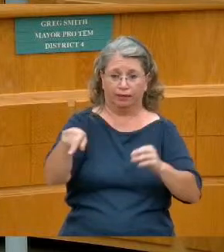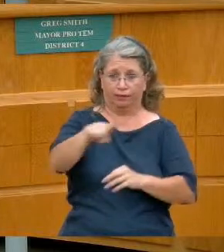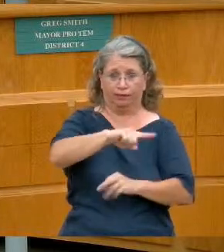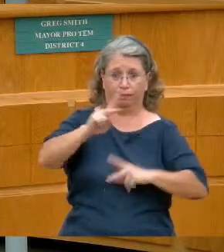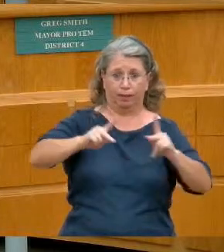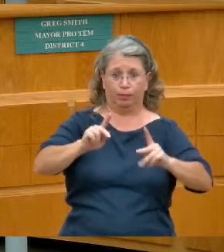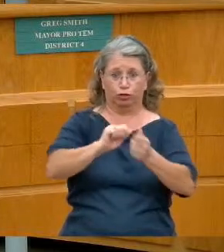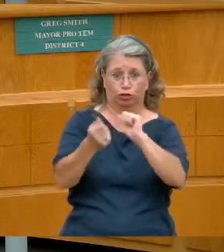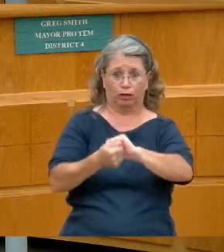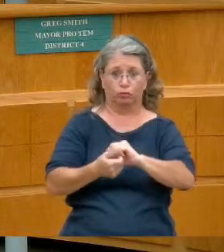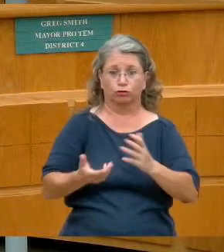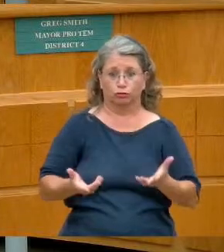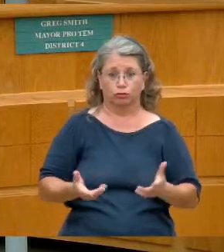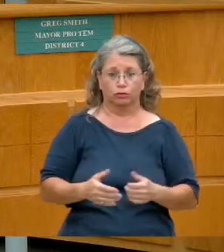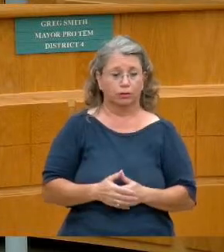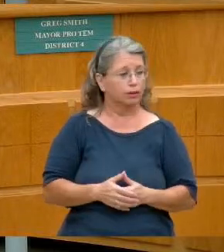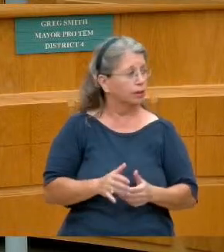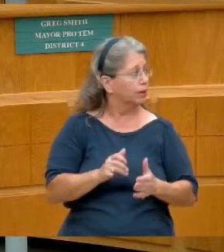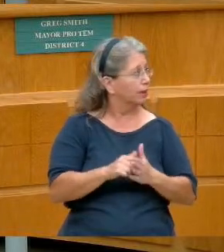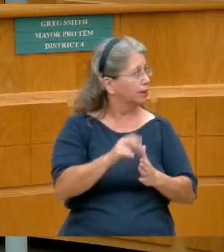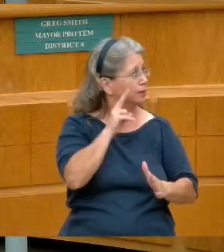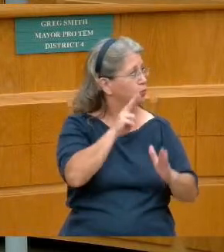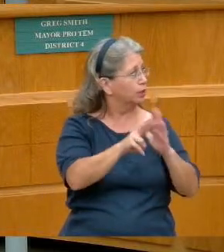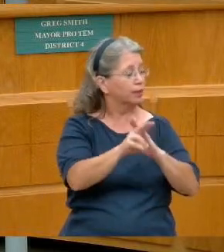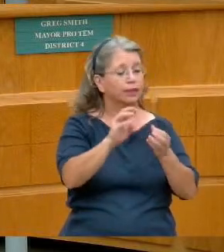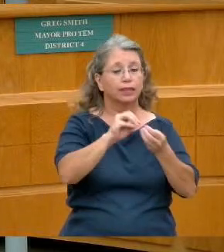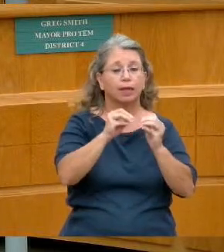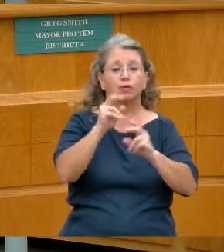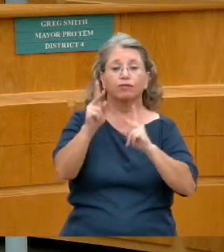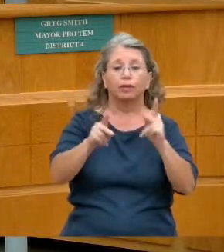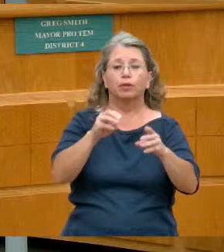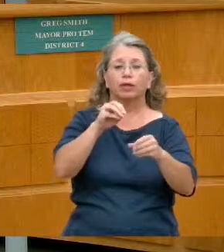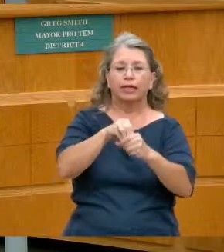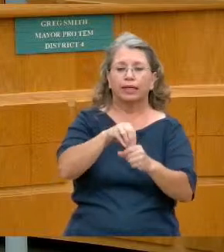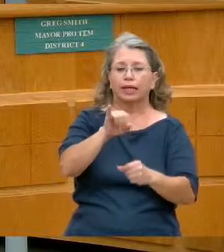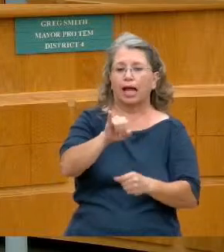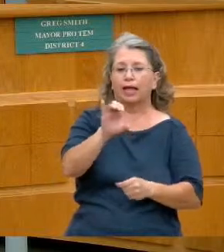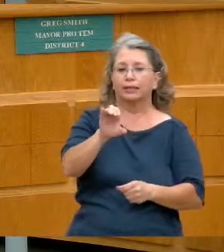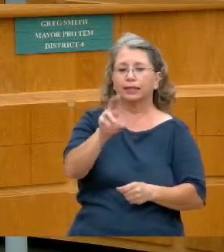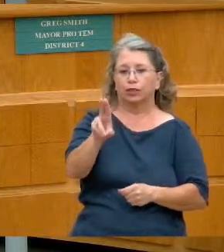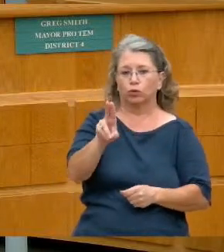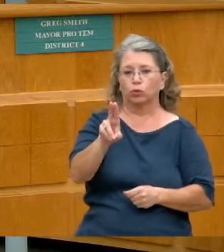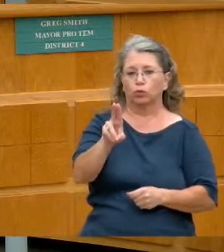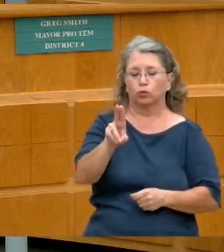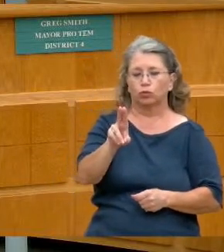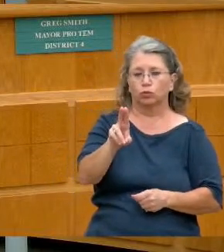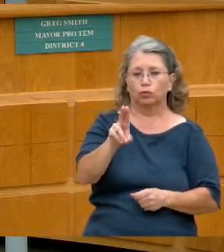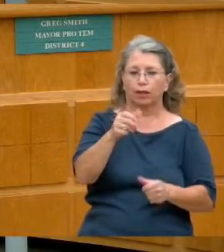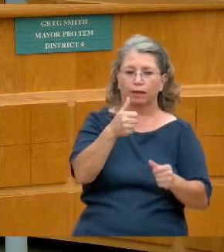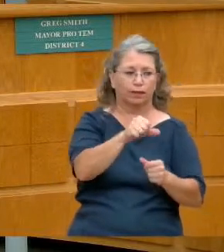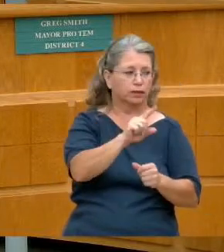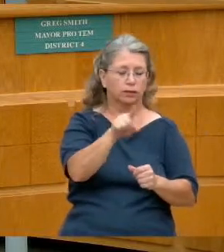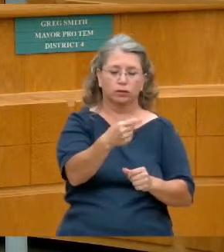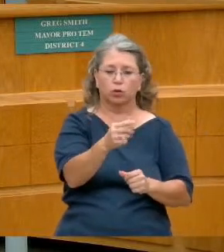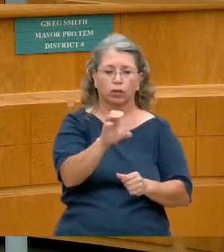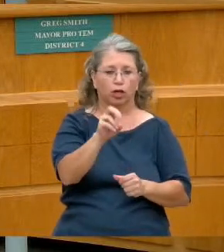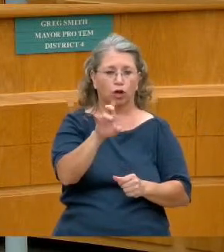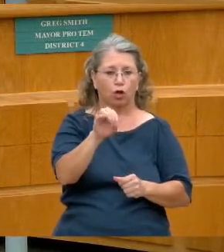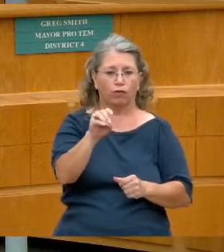This is the projected number of people in the ICU. Again, this is COVID-19 patients. Everything I've been showing is COVID-19 patients, not just